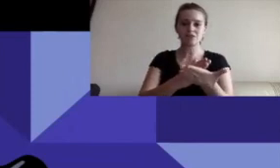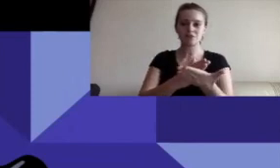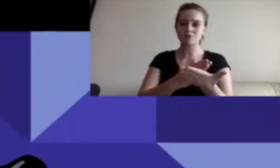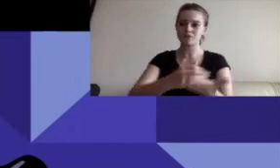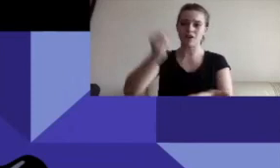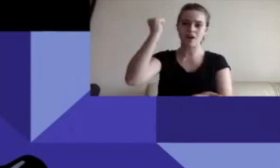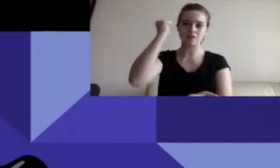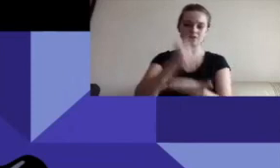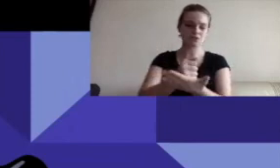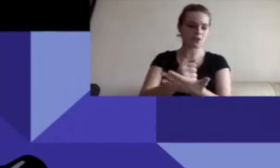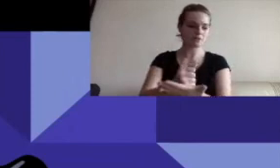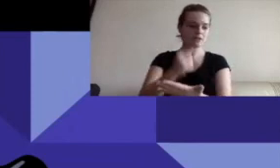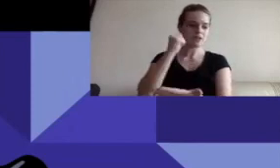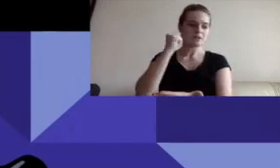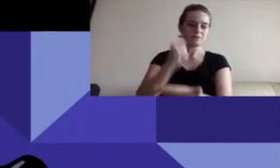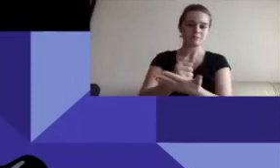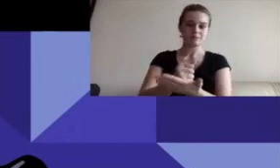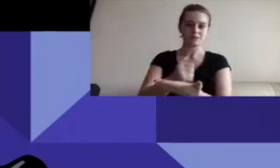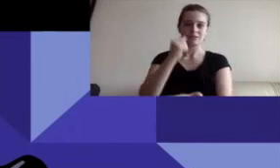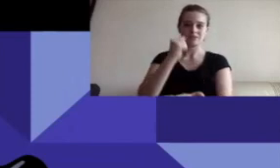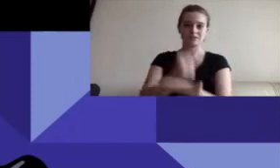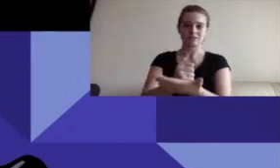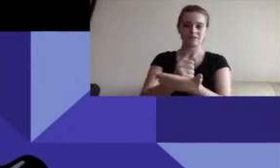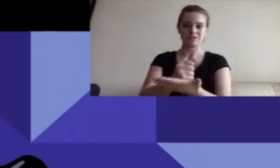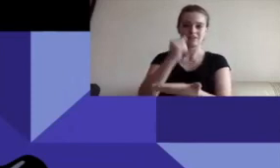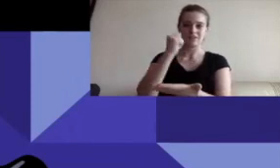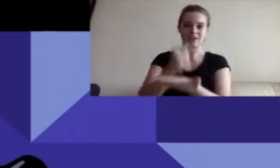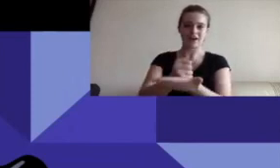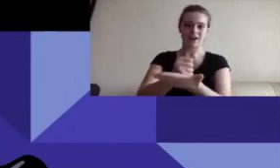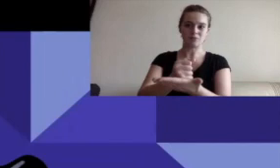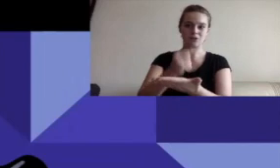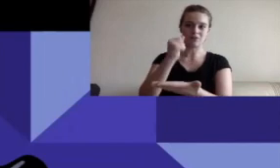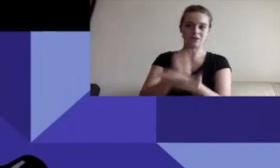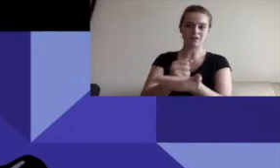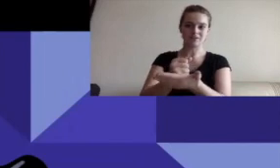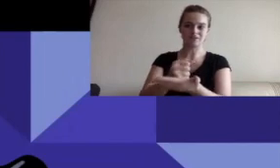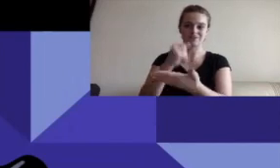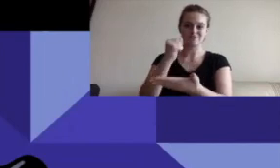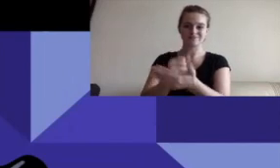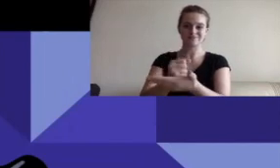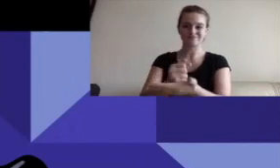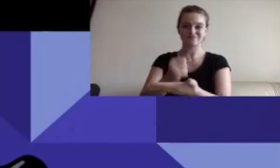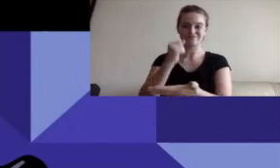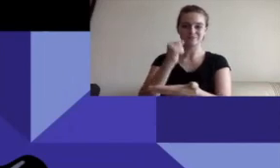here's our new song. So, get that hammer going.